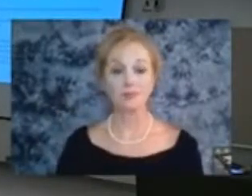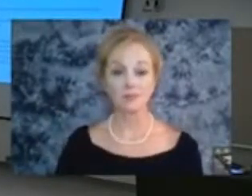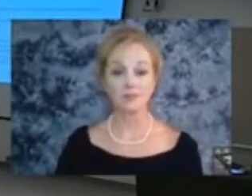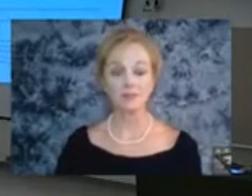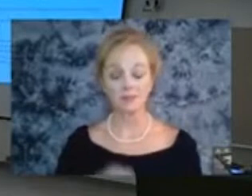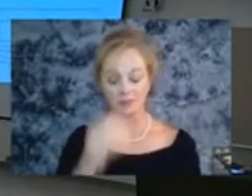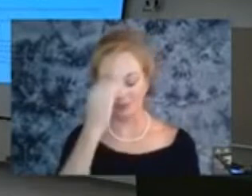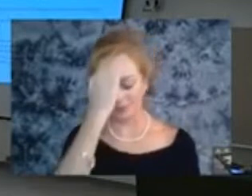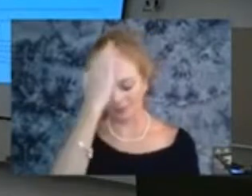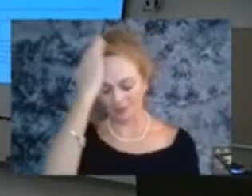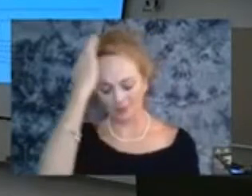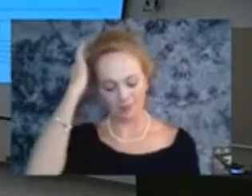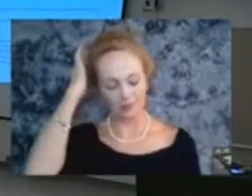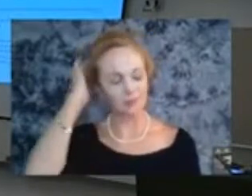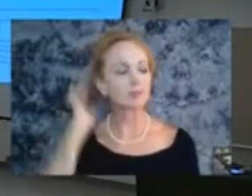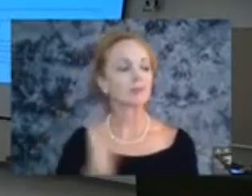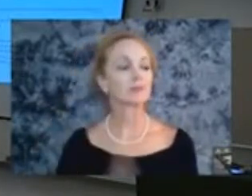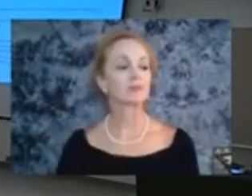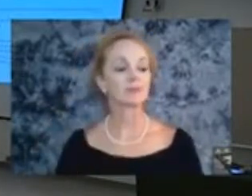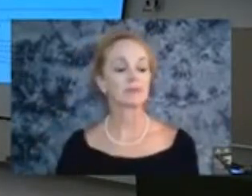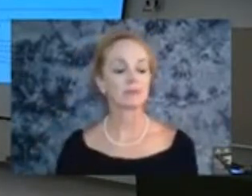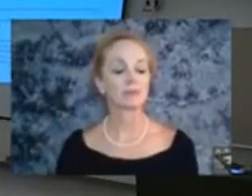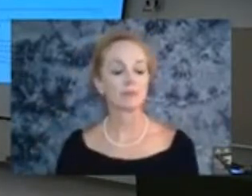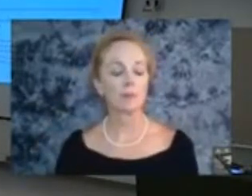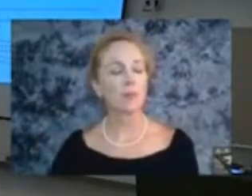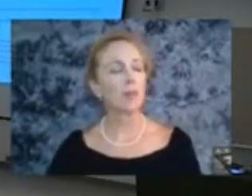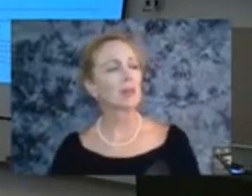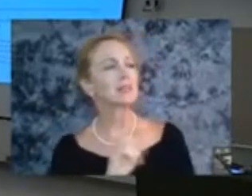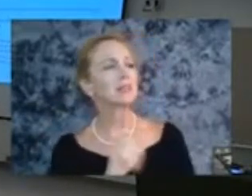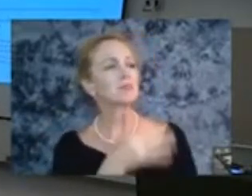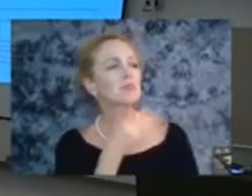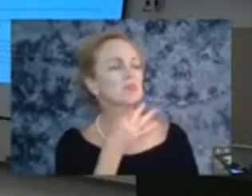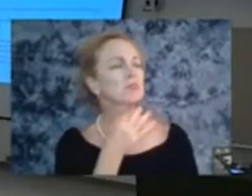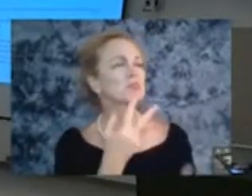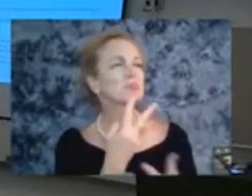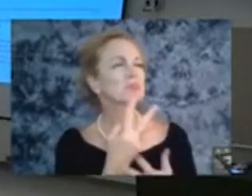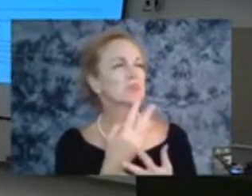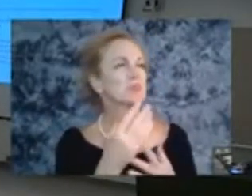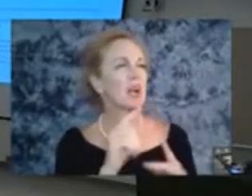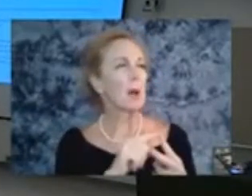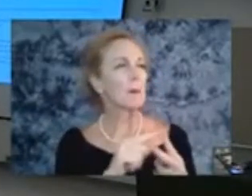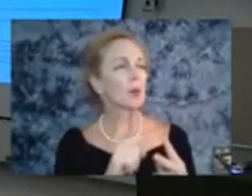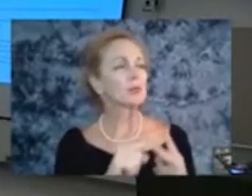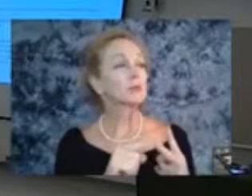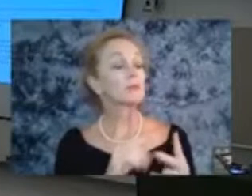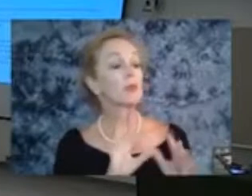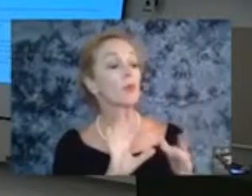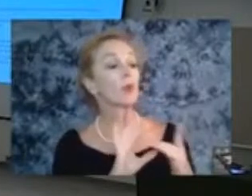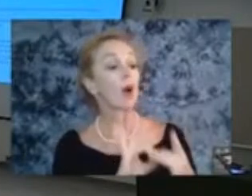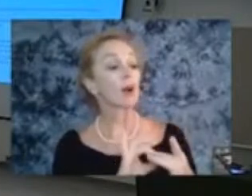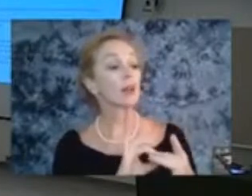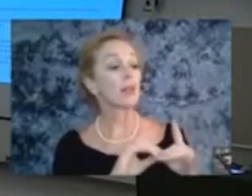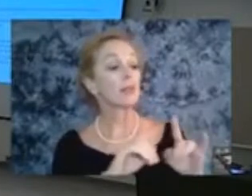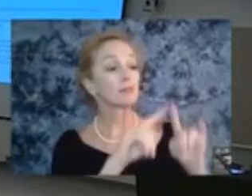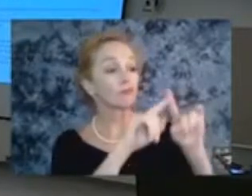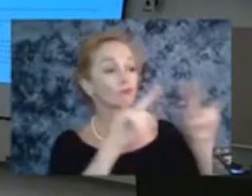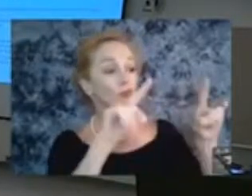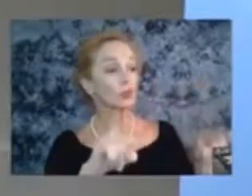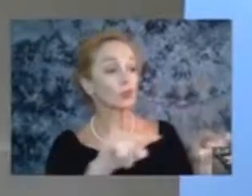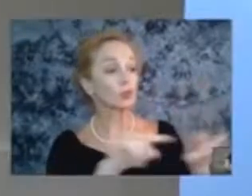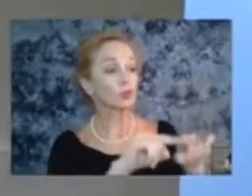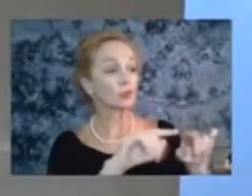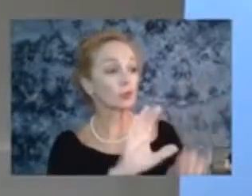a couple of questions. Regarding the screen time,